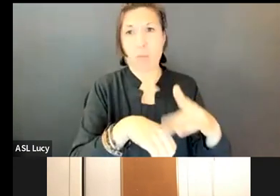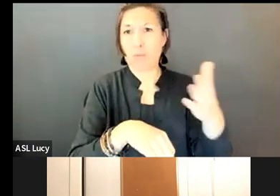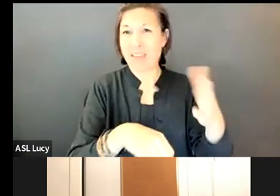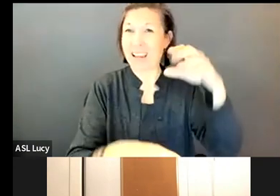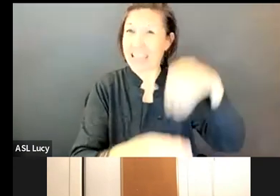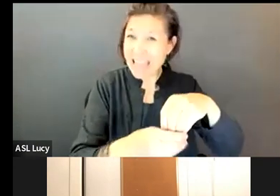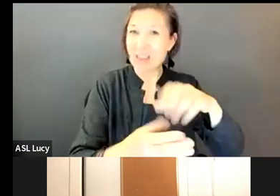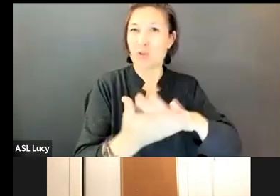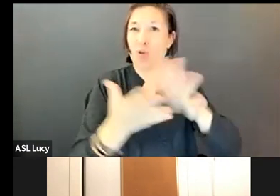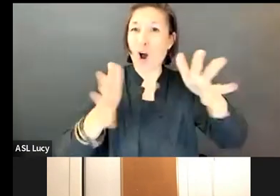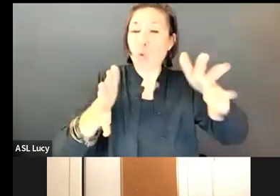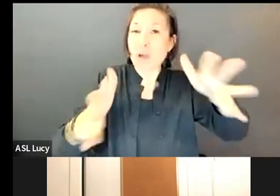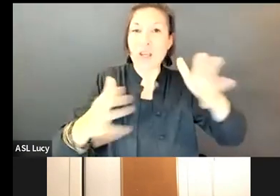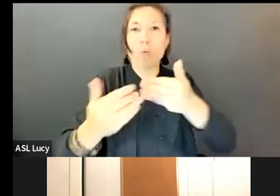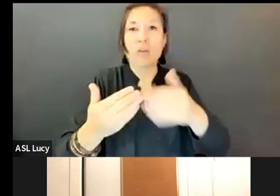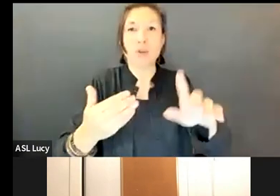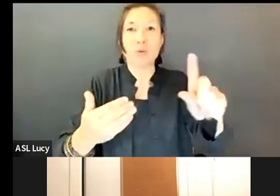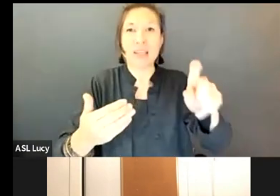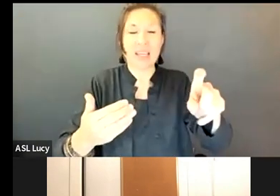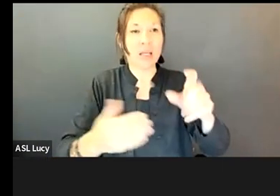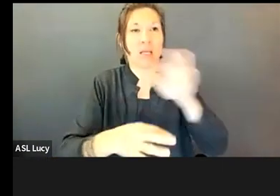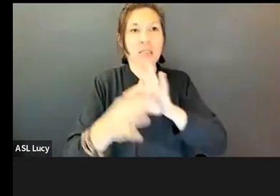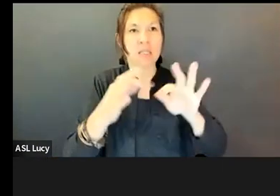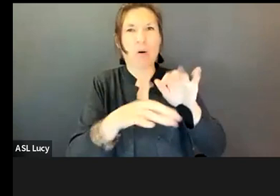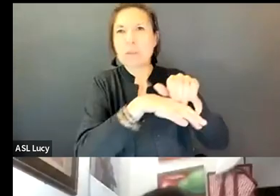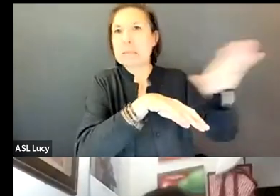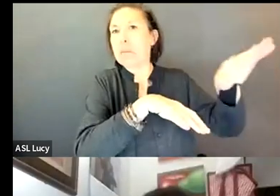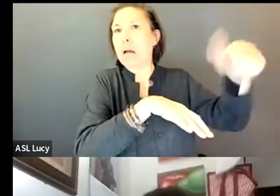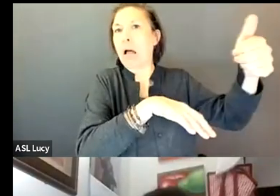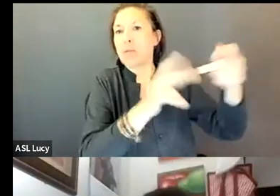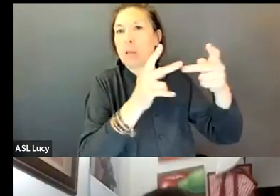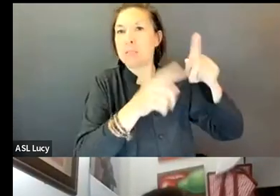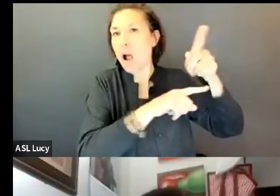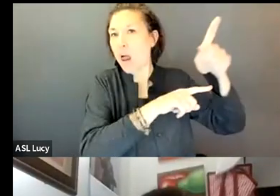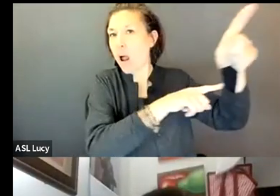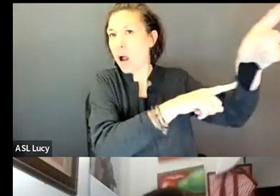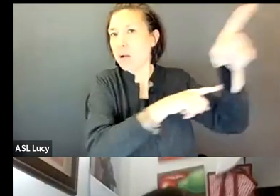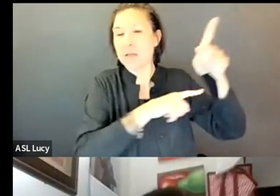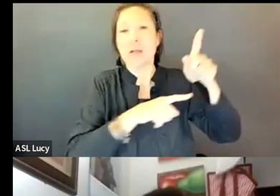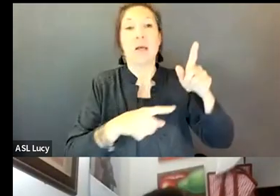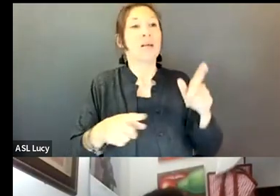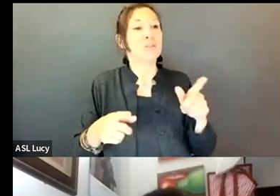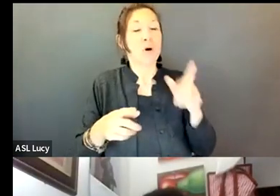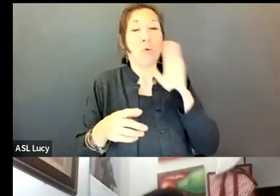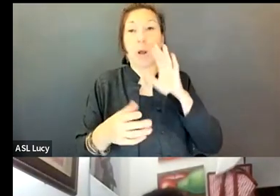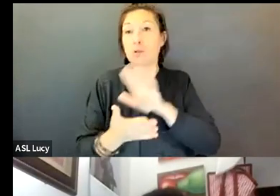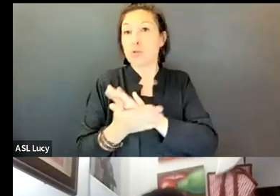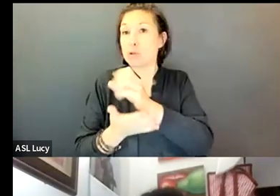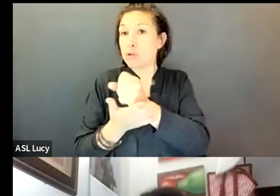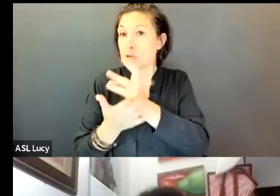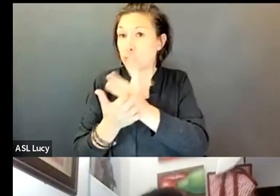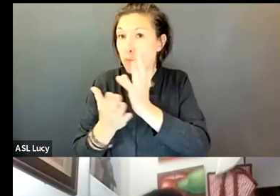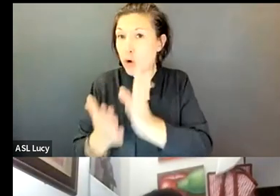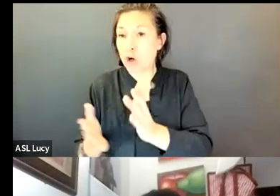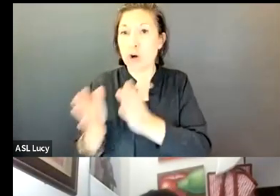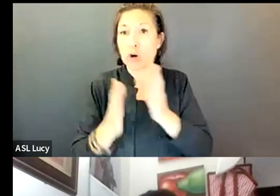resources so um you know we're working really closely with our social workers with our school psychologists and clinicians like